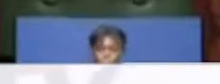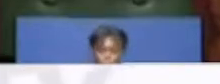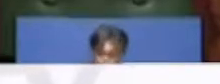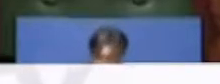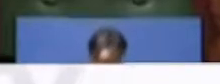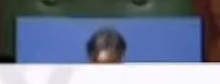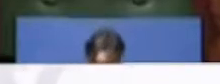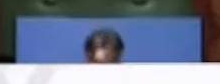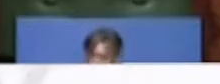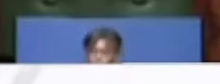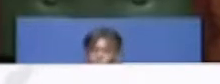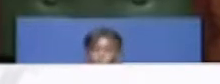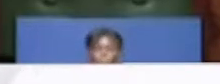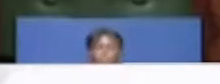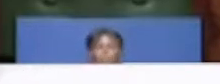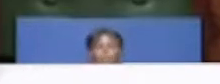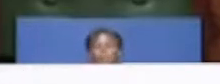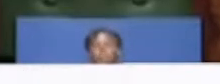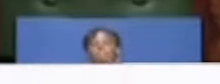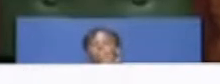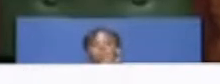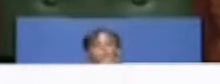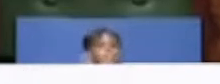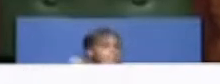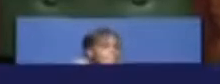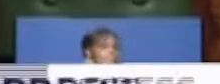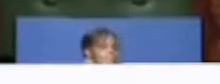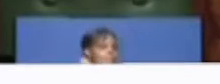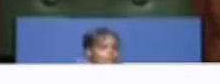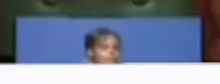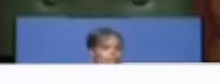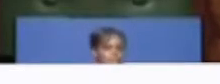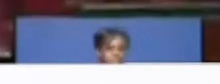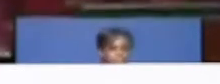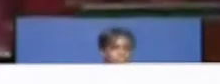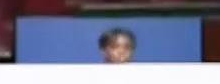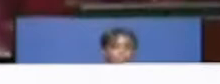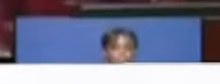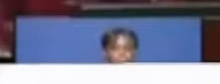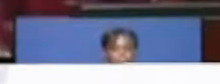their voices heard with regard to the First Amendment.